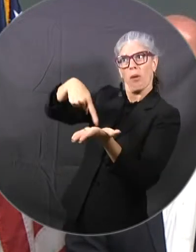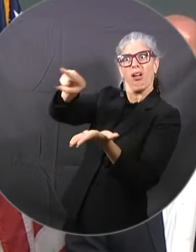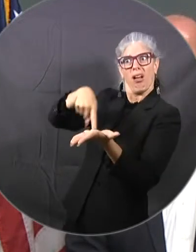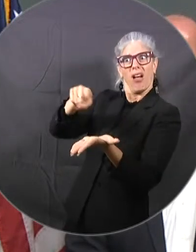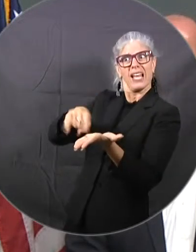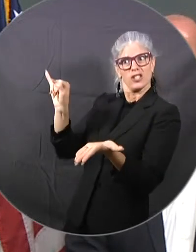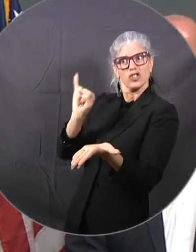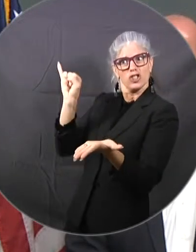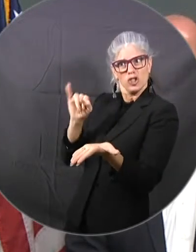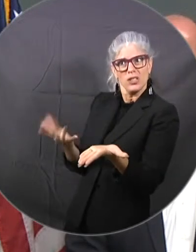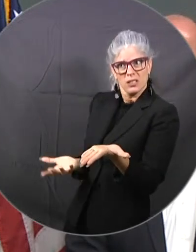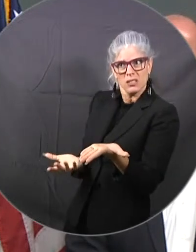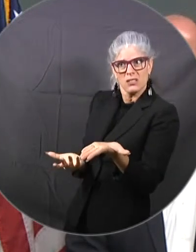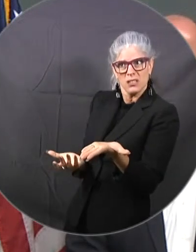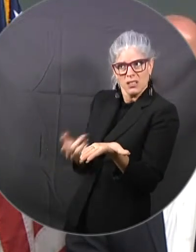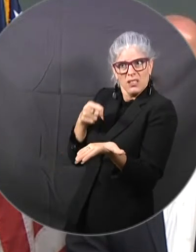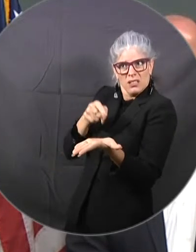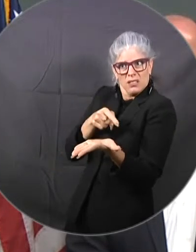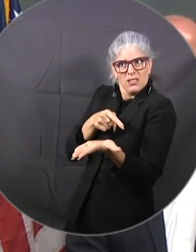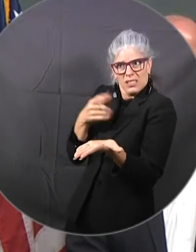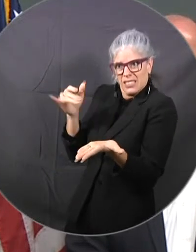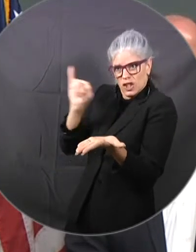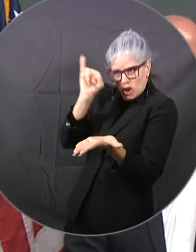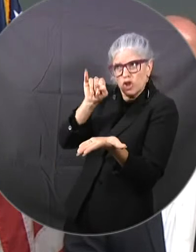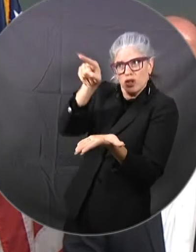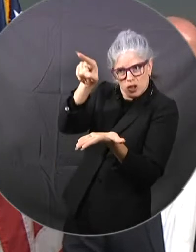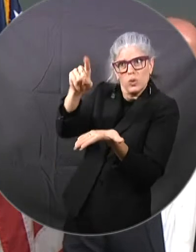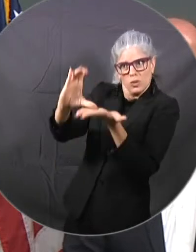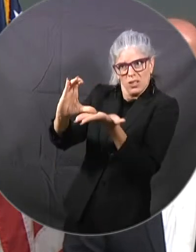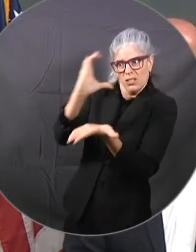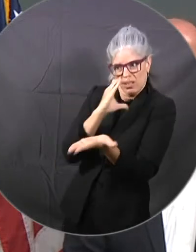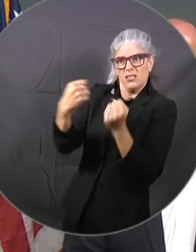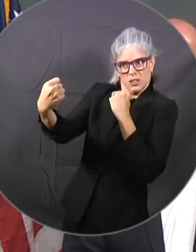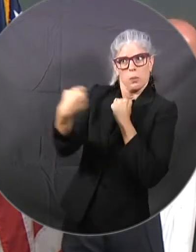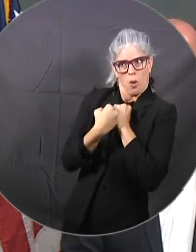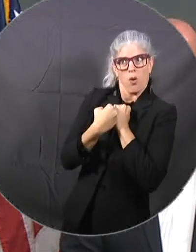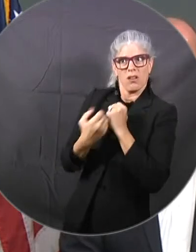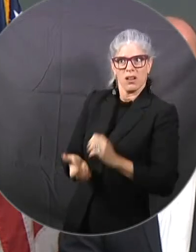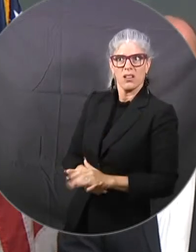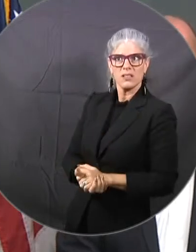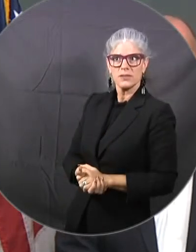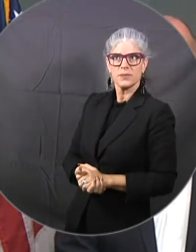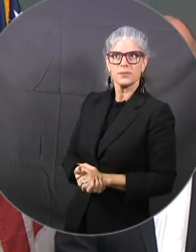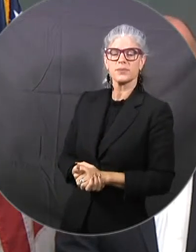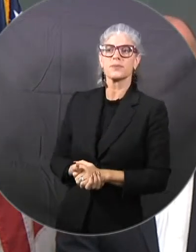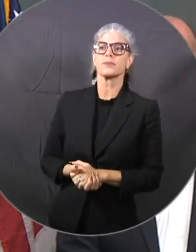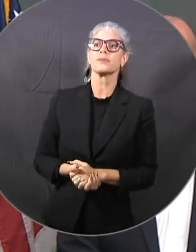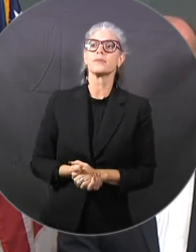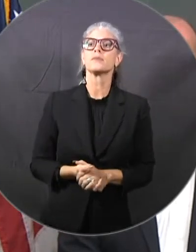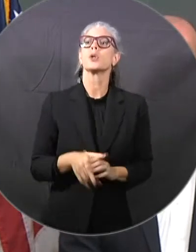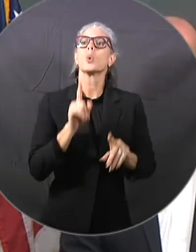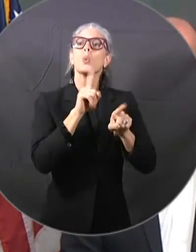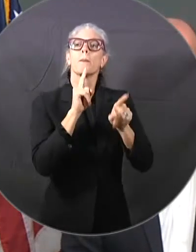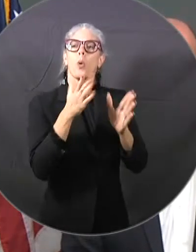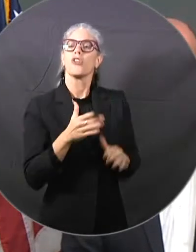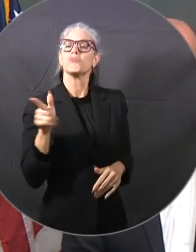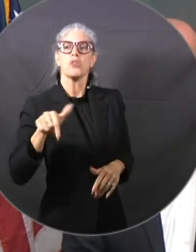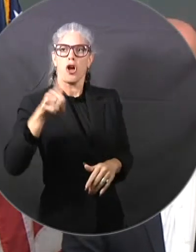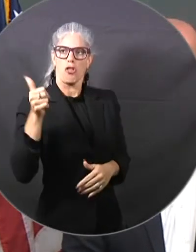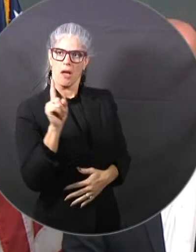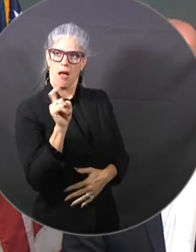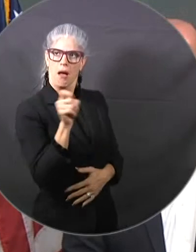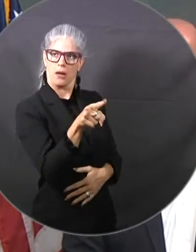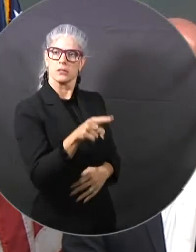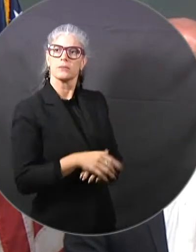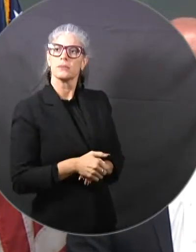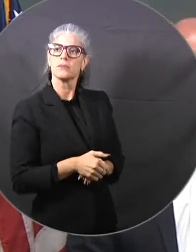honored. There are a number of prisons up in this part of the state. What's the state doing to protect staff